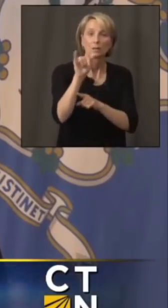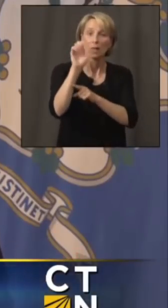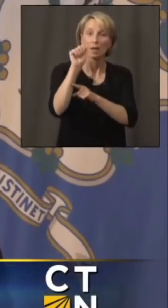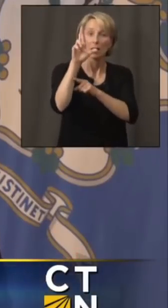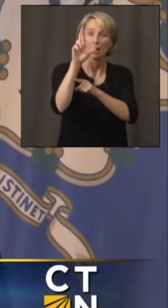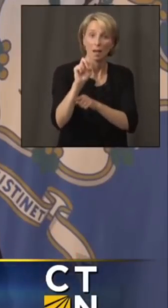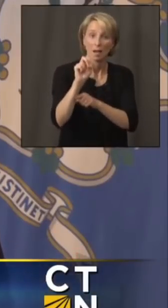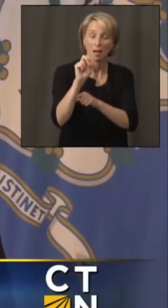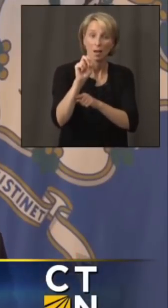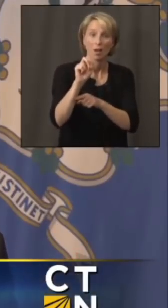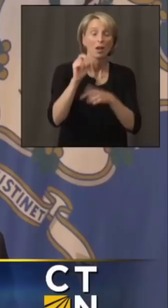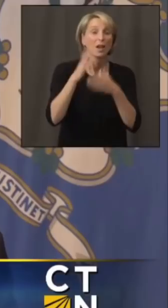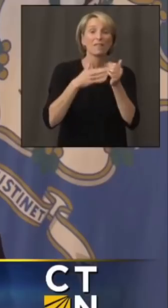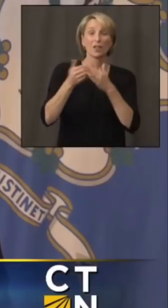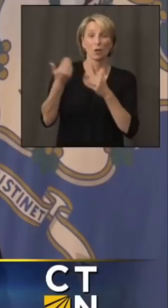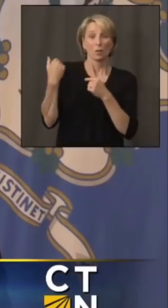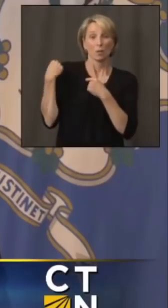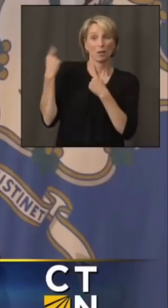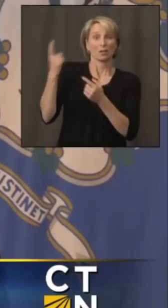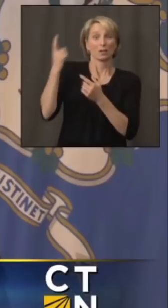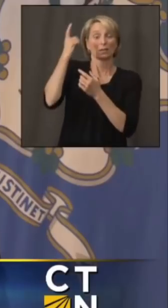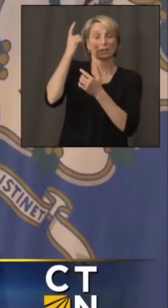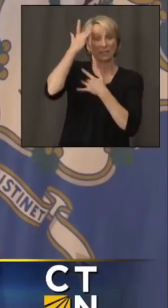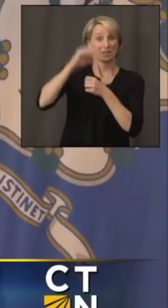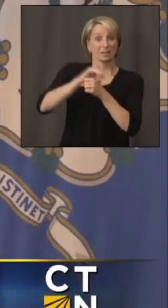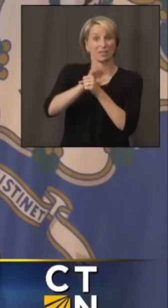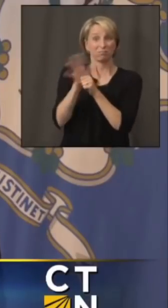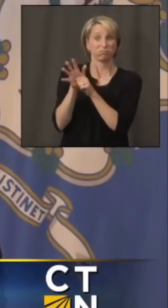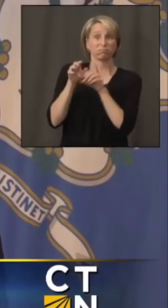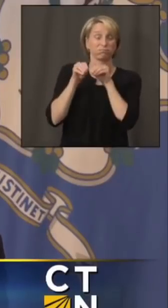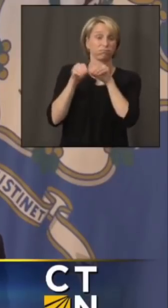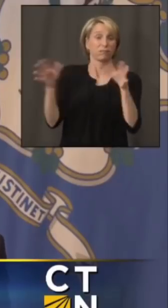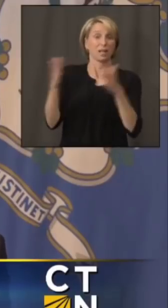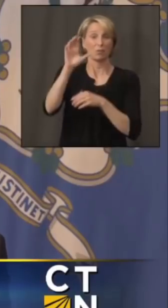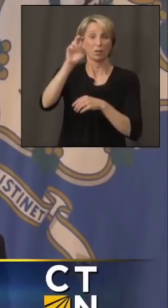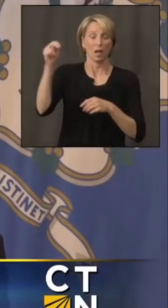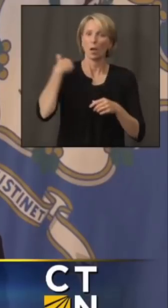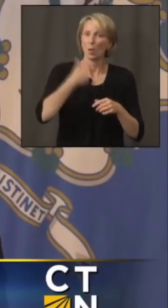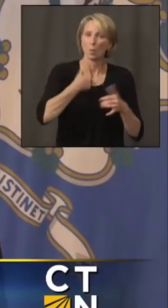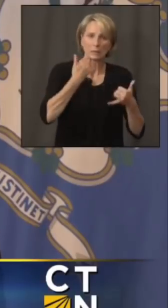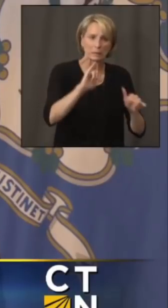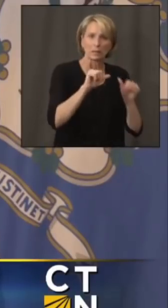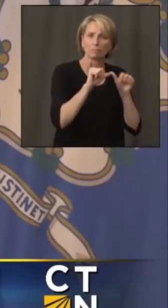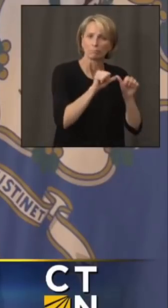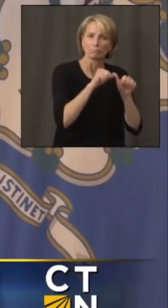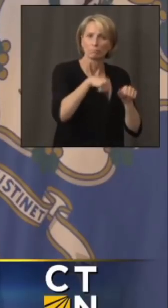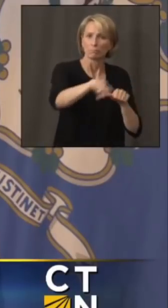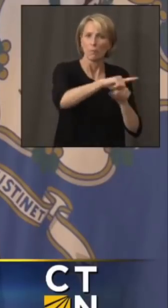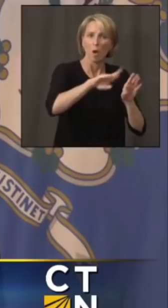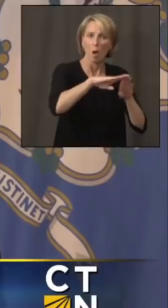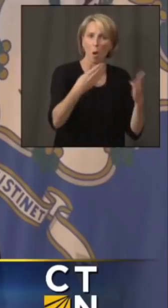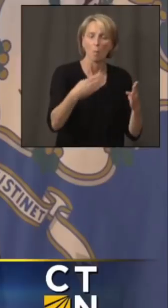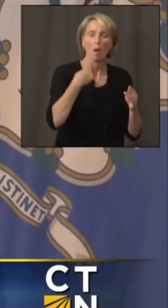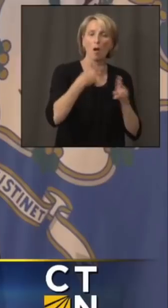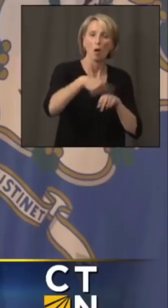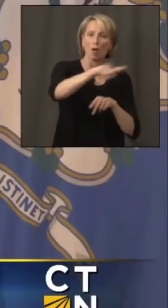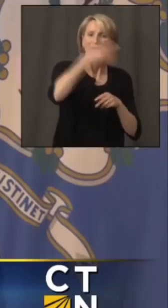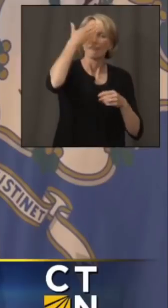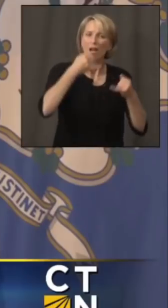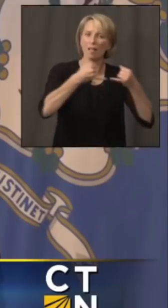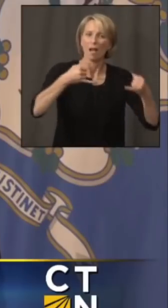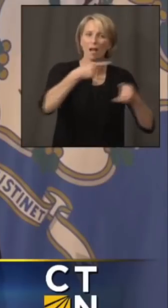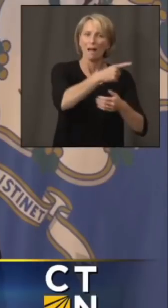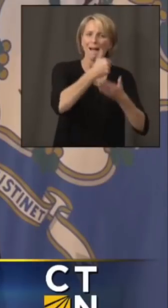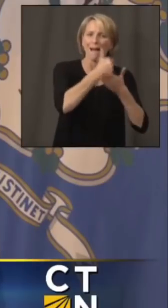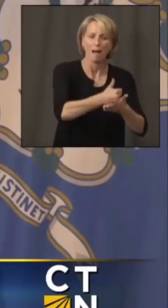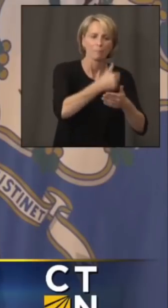open during the height of the pandemic. Some other states didn't do that. These child care workers are right there on the front line, taking care of the children of nurses